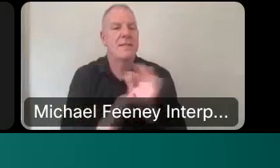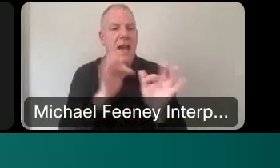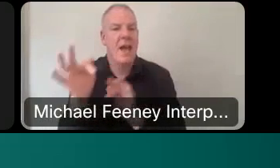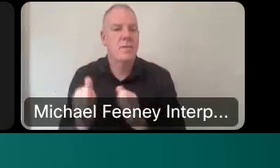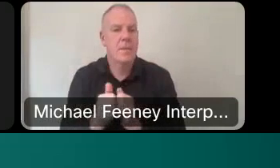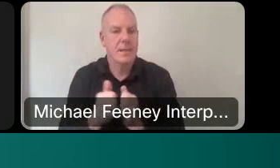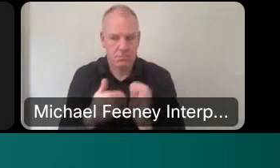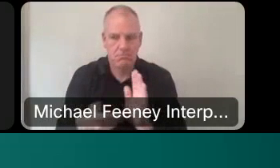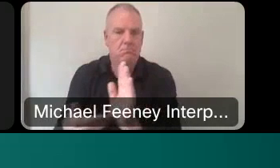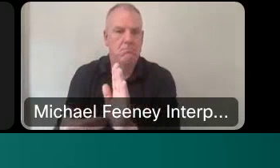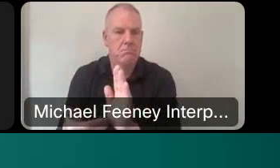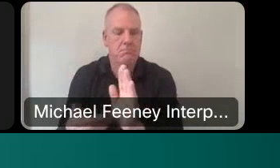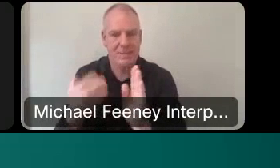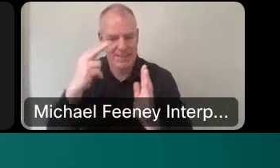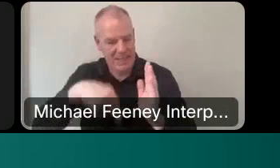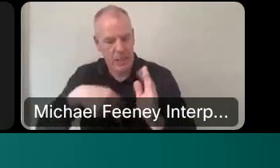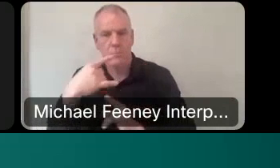meeting happening.